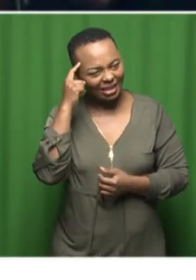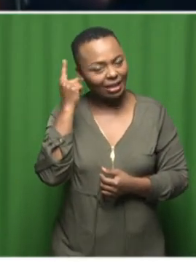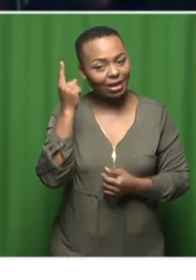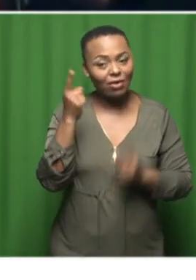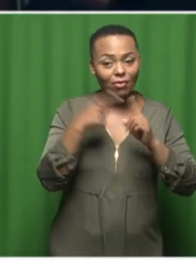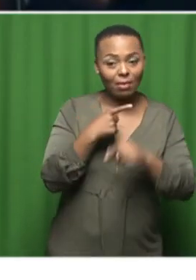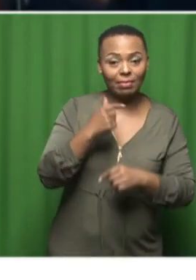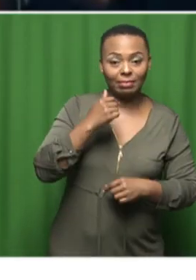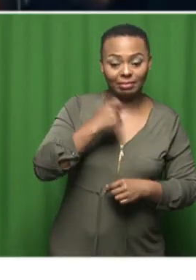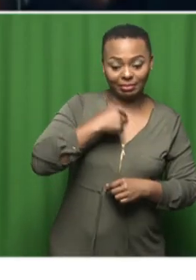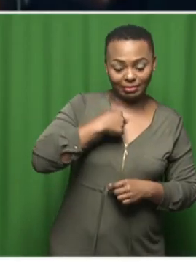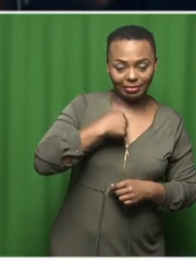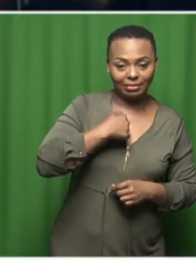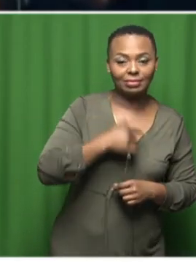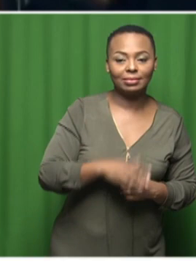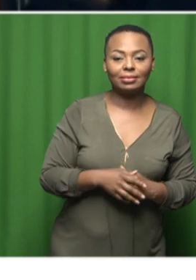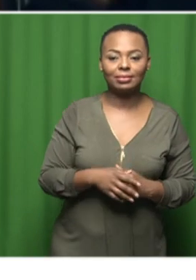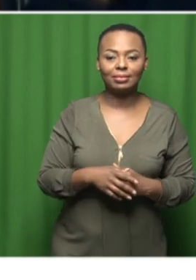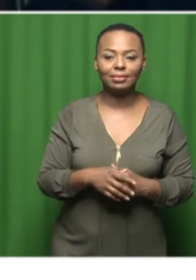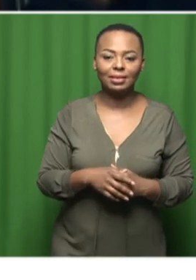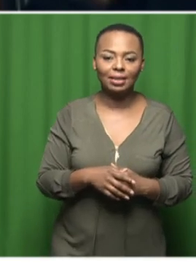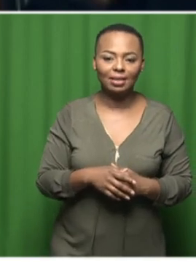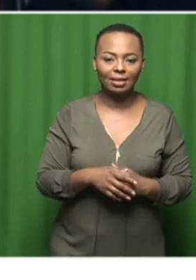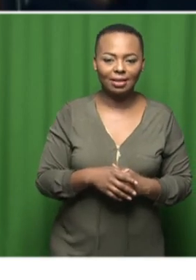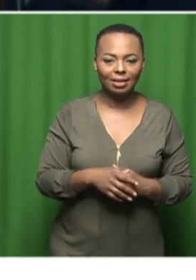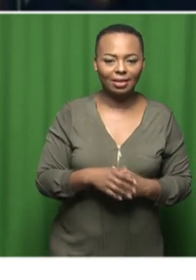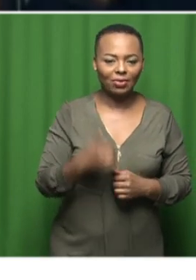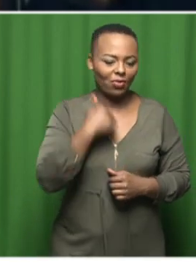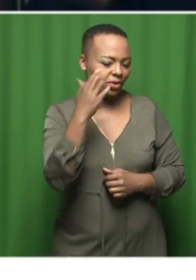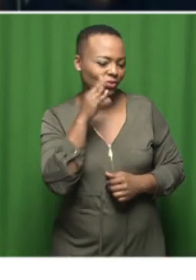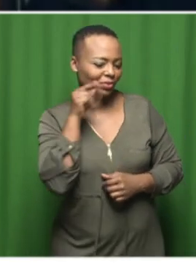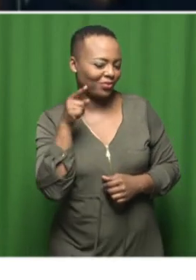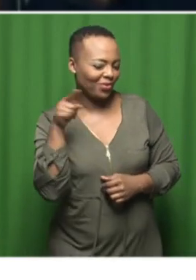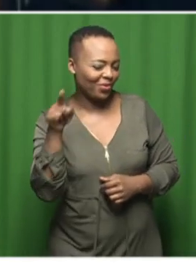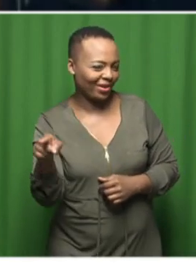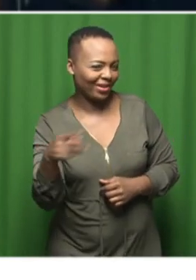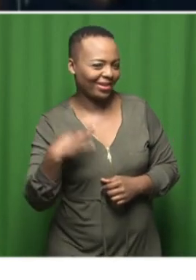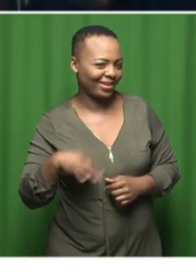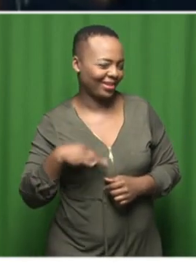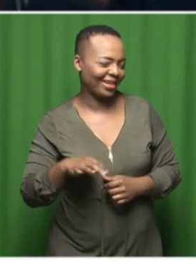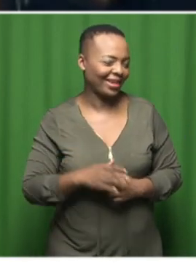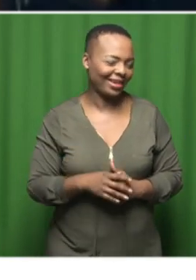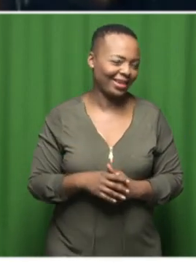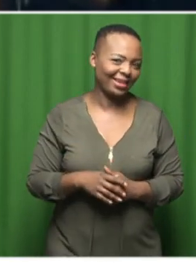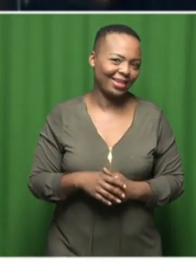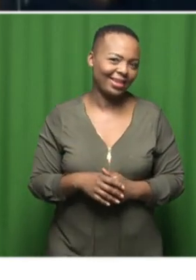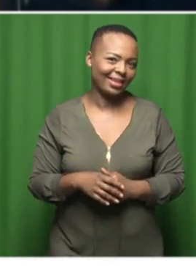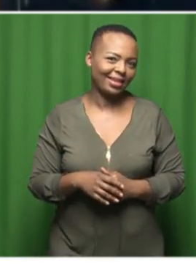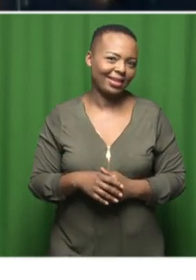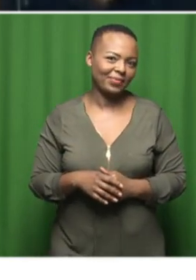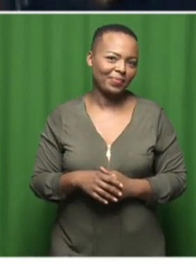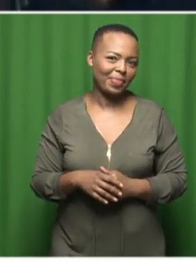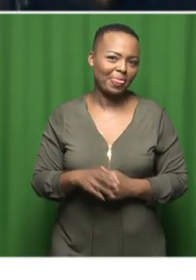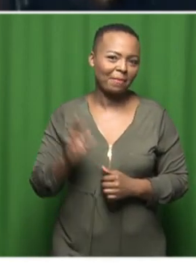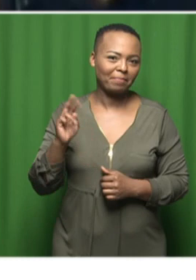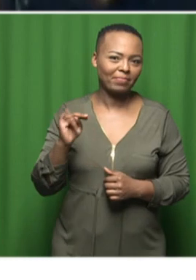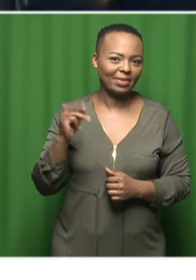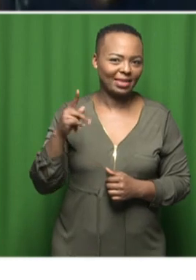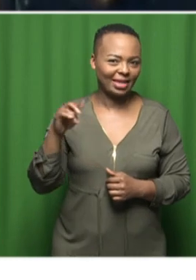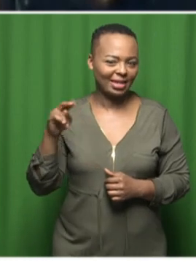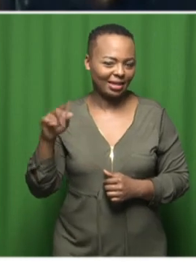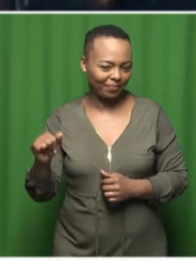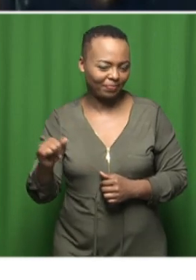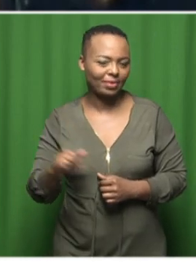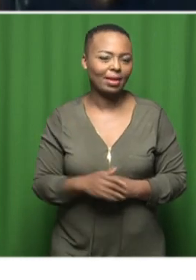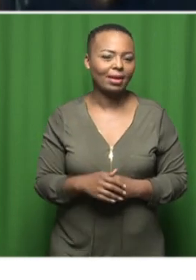my side, because I don't want to speak for Nin, but I believe we'll